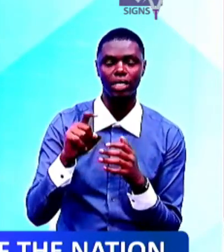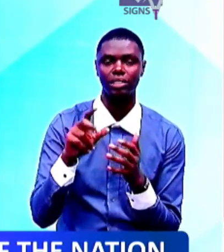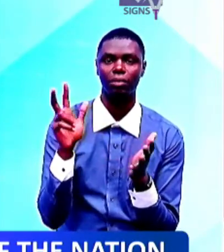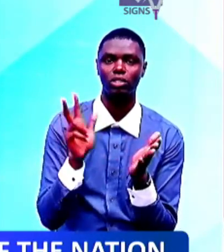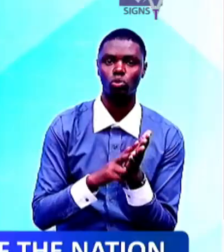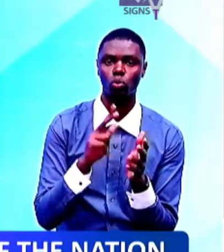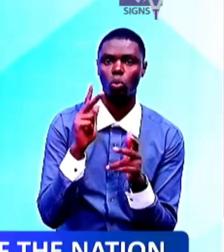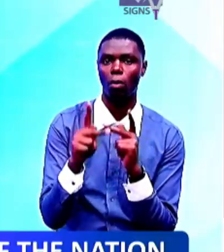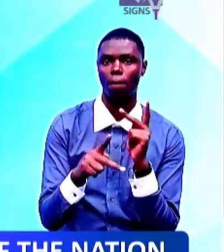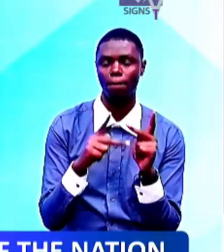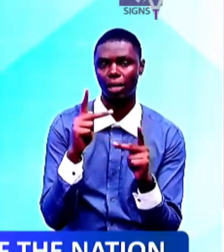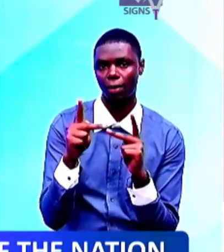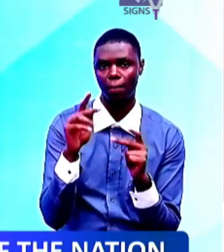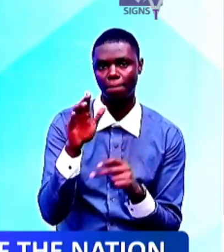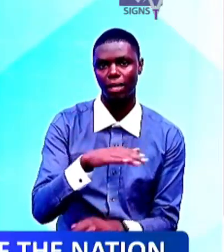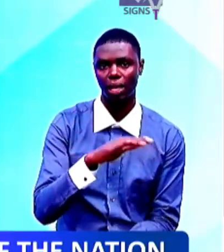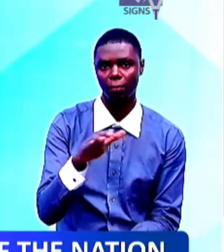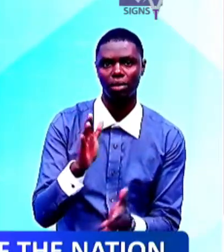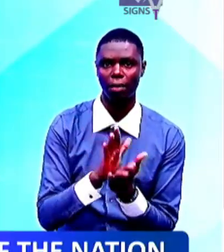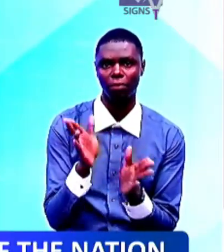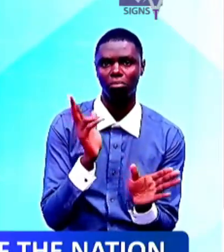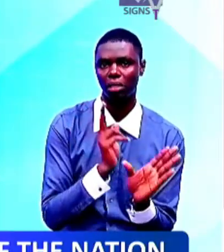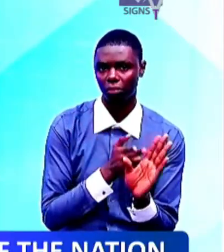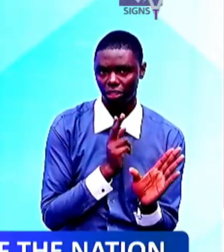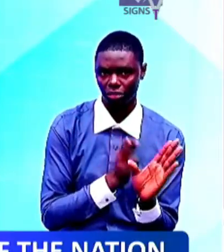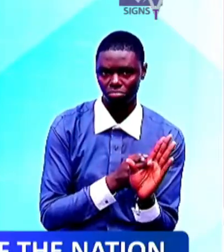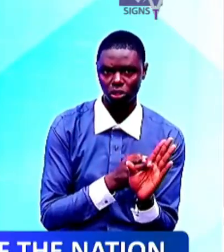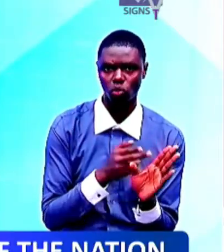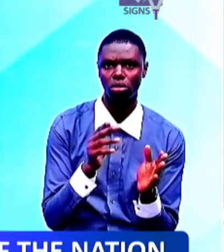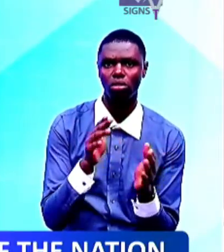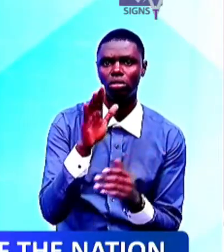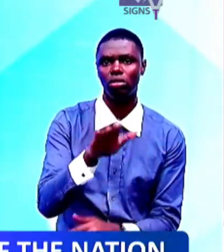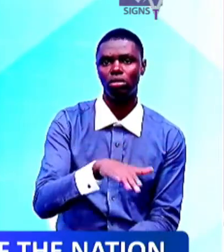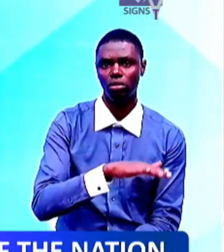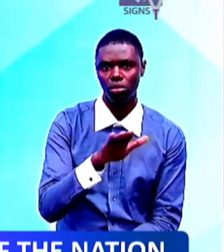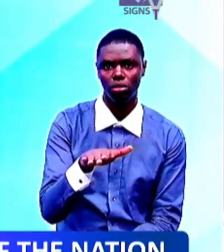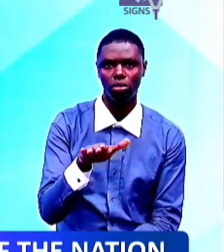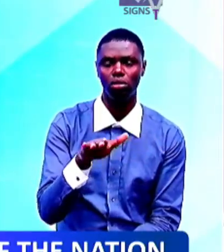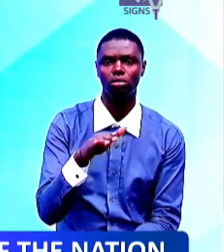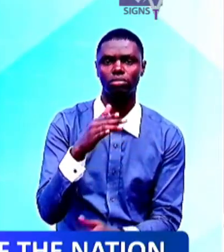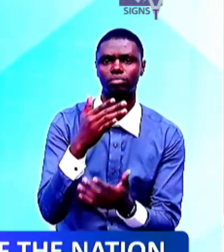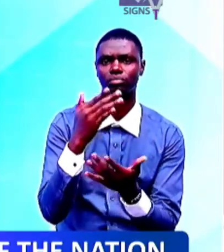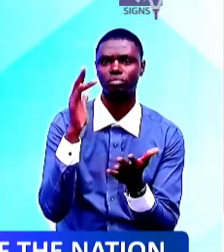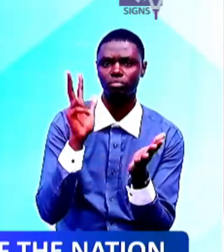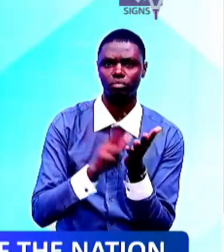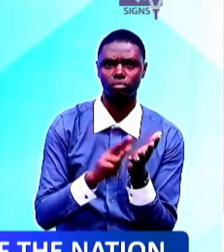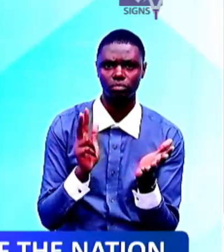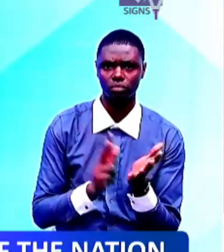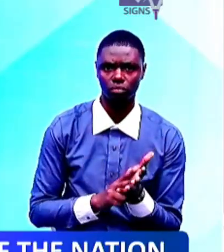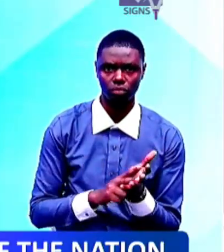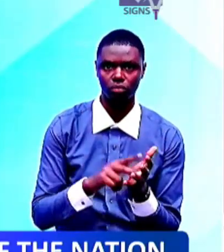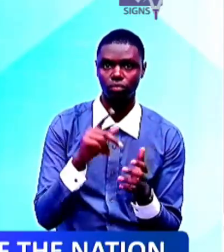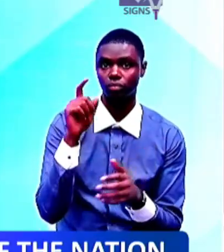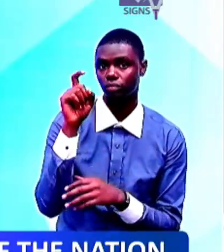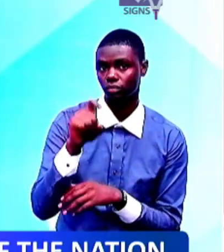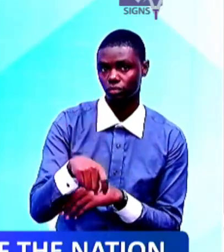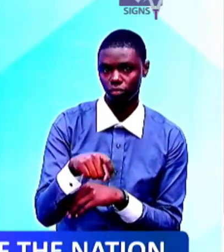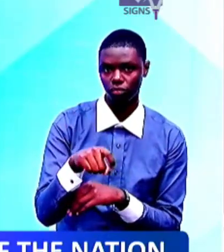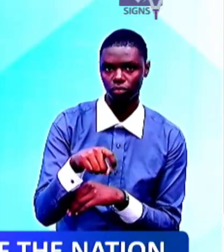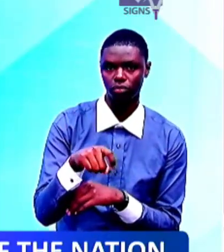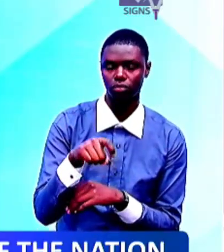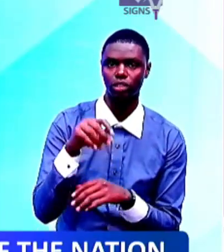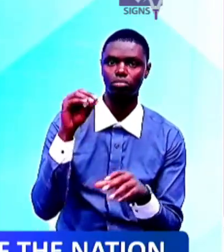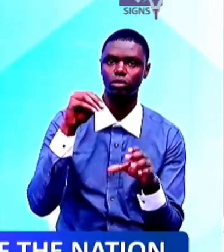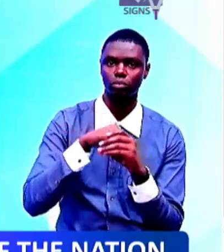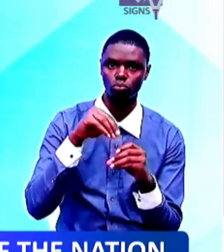parliament. It has to go through public participation, go through parliament, go through certain approvals, and it must be